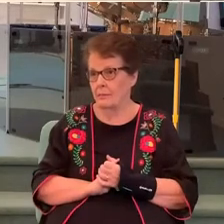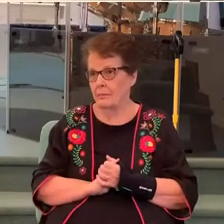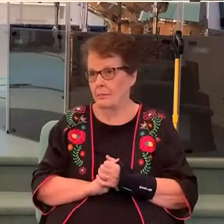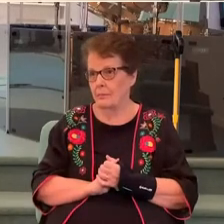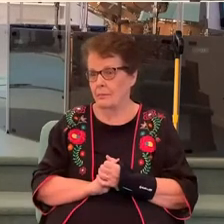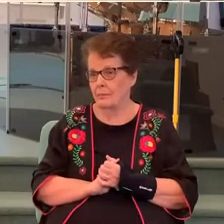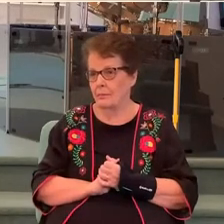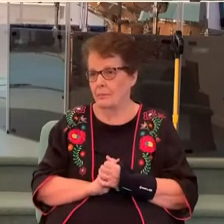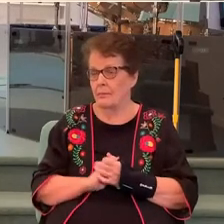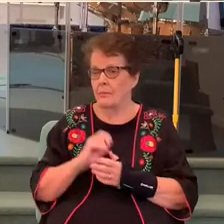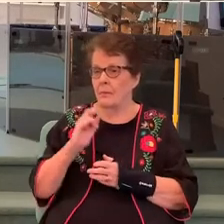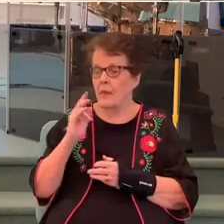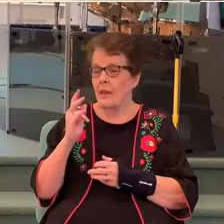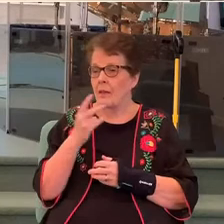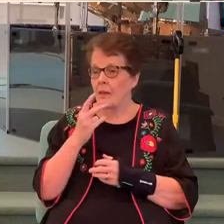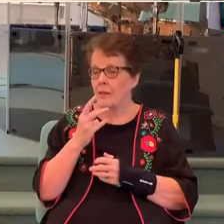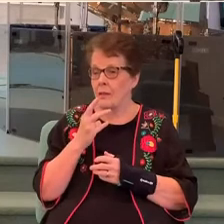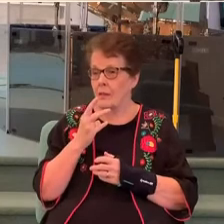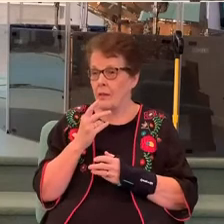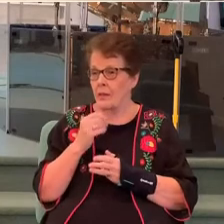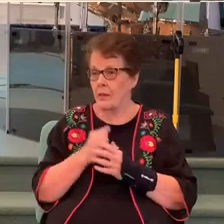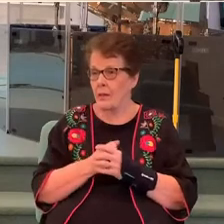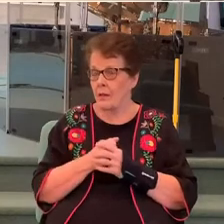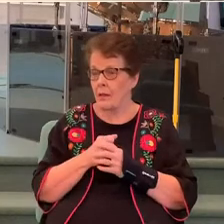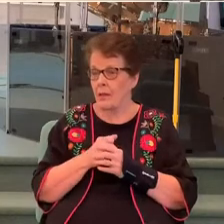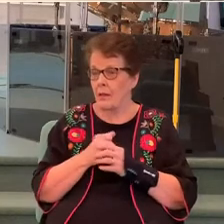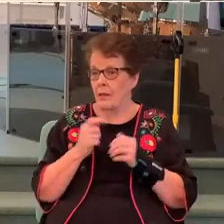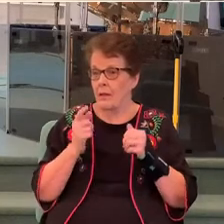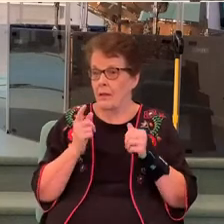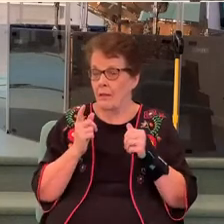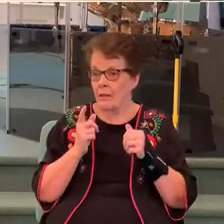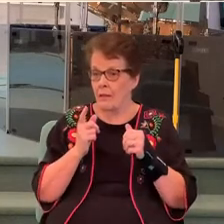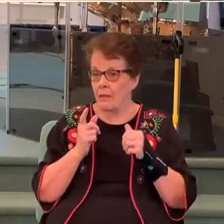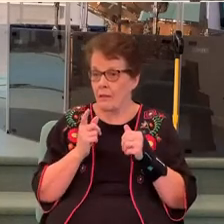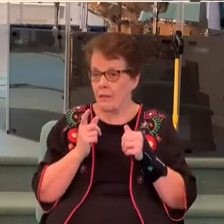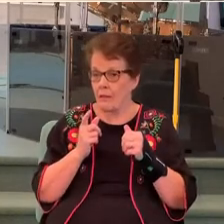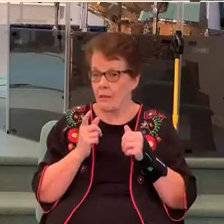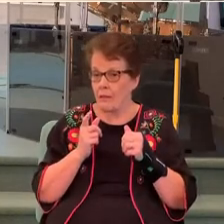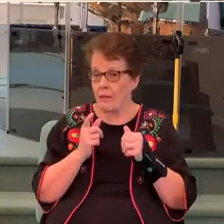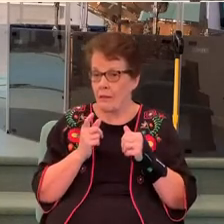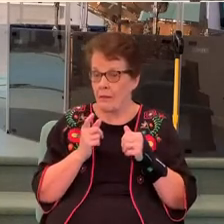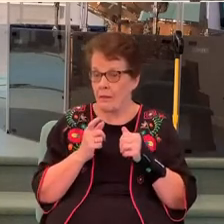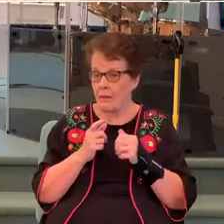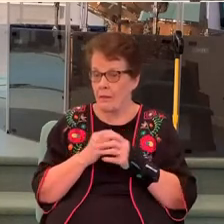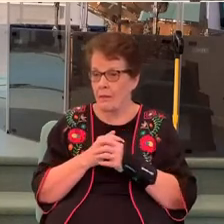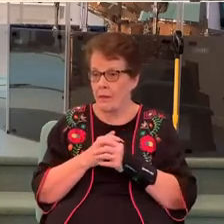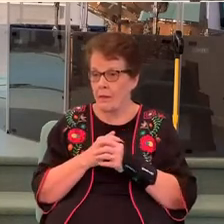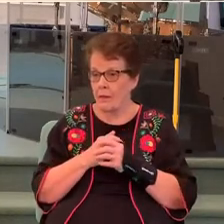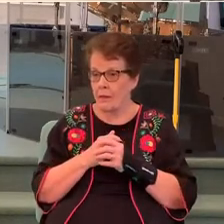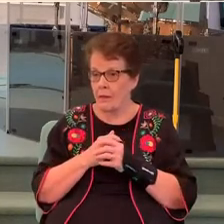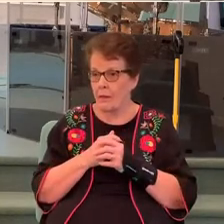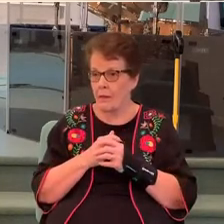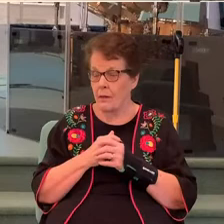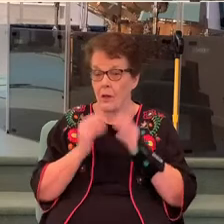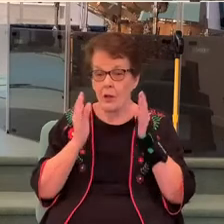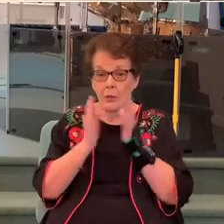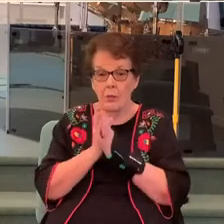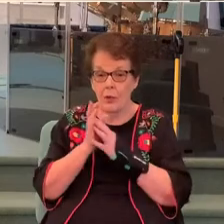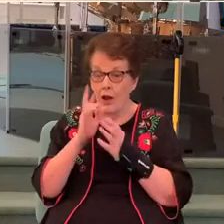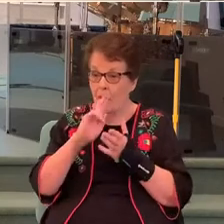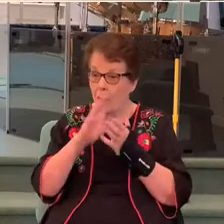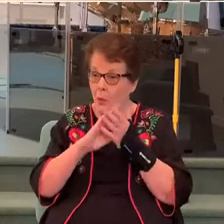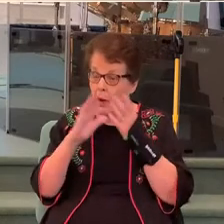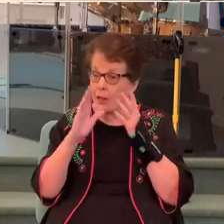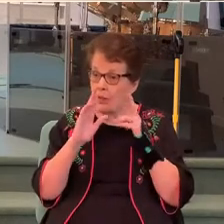Second priority, second way we should pray. First of all, it has to be about the condition. The prayer of a righteous person is very powerful in